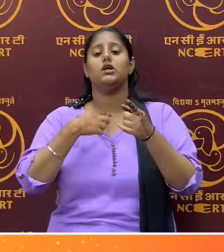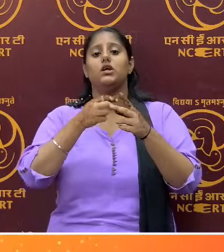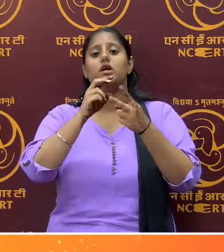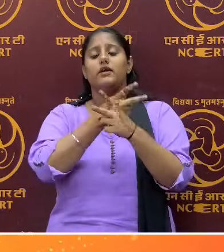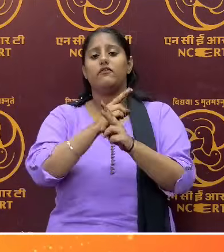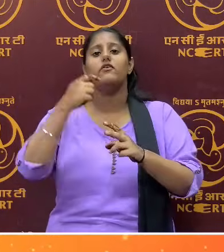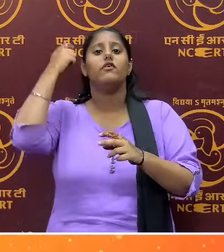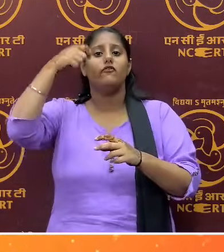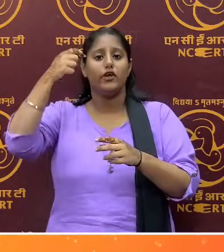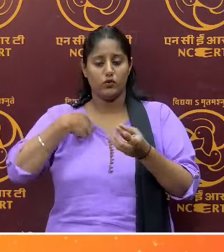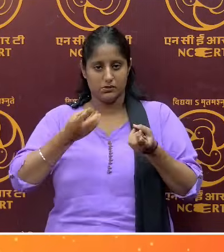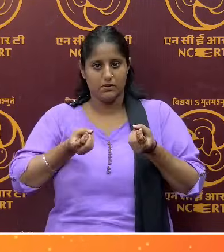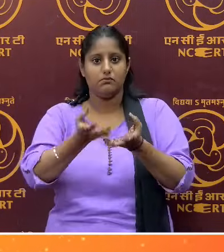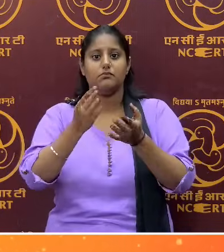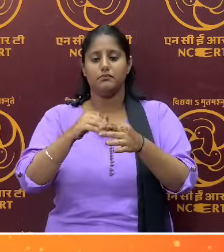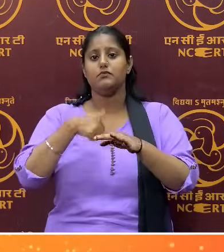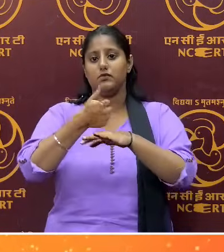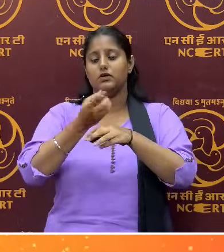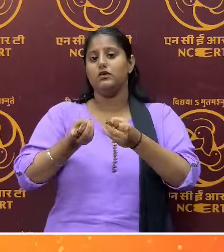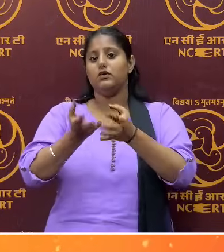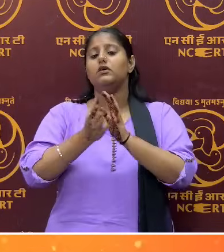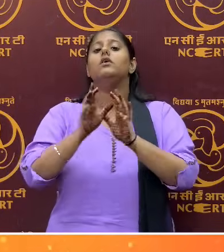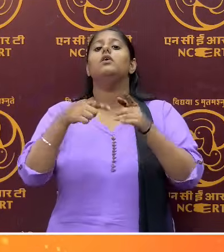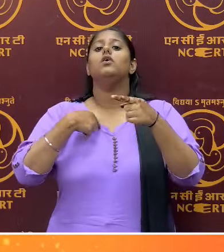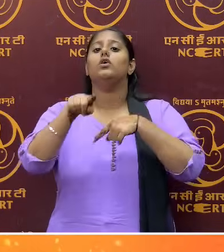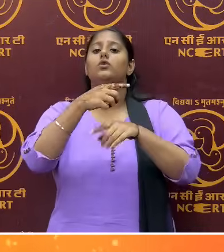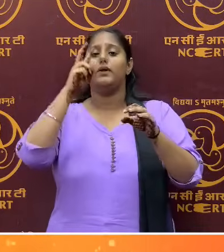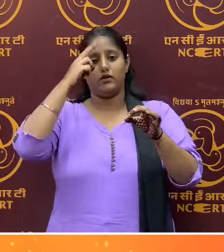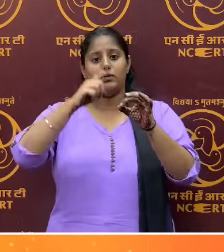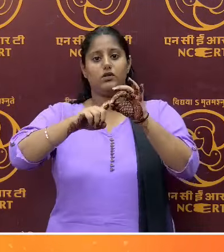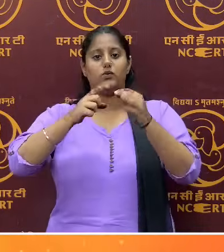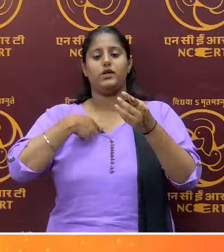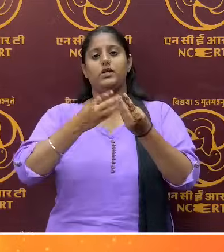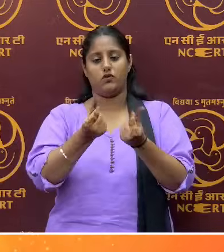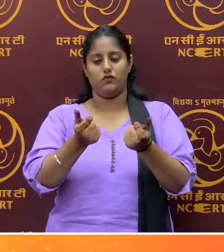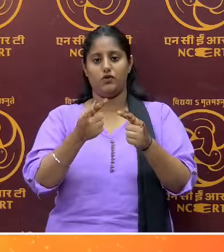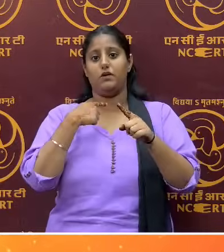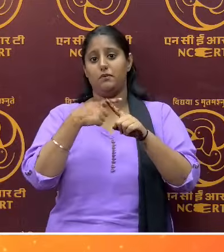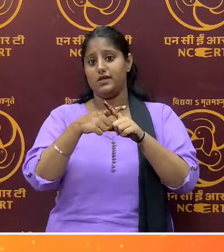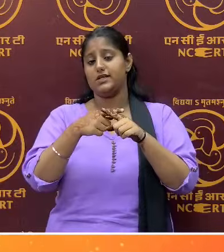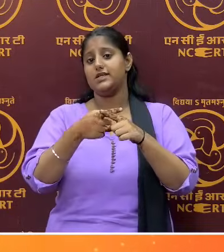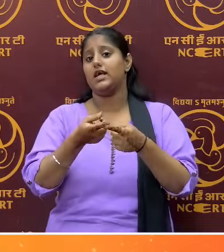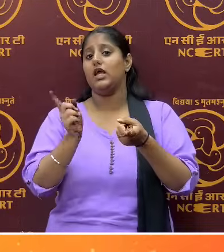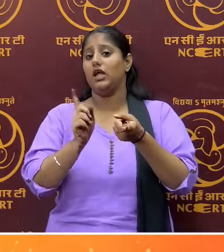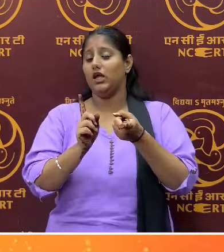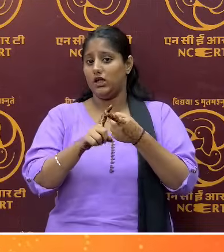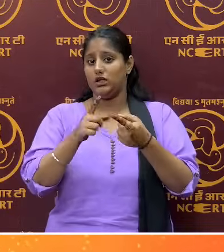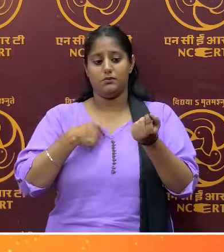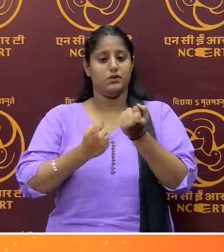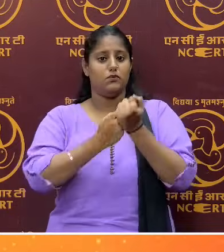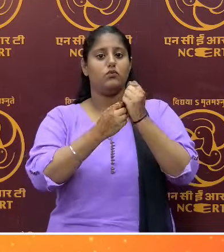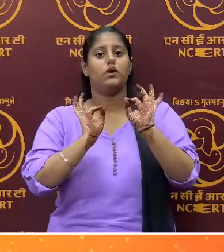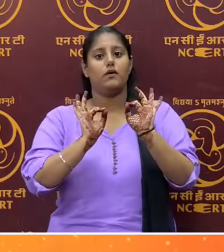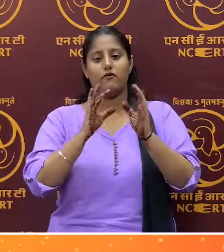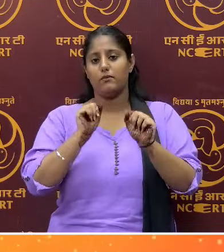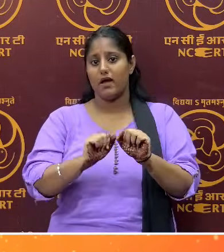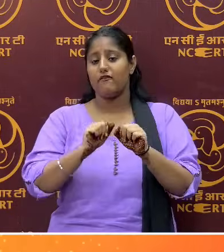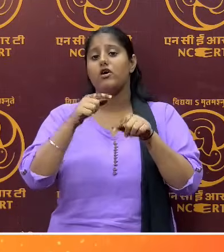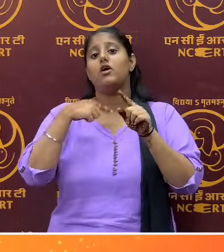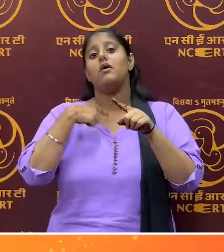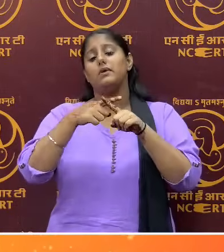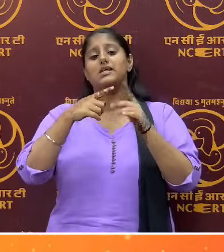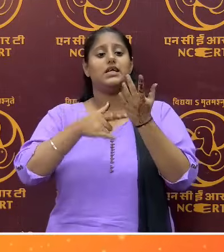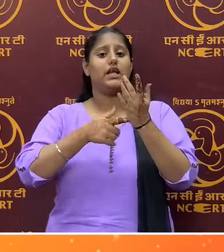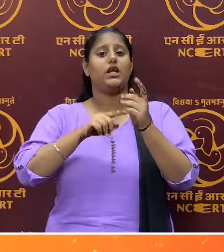can easily address these queries, and you have a immediate handholding support is available, and technical team is working